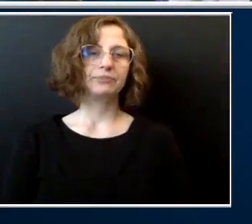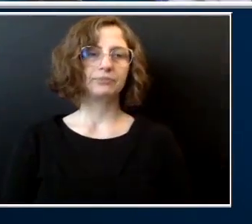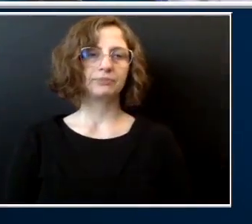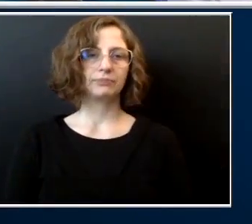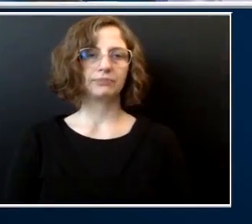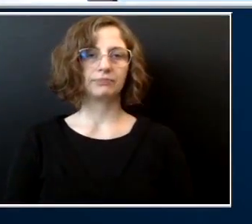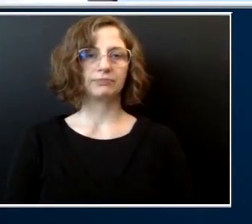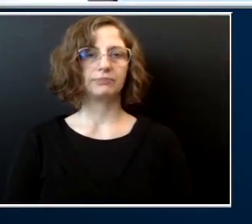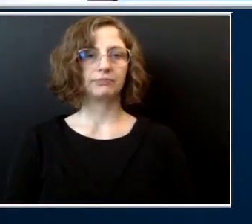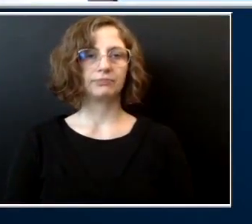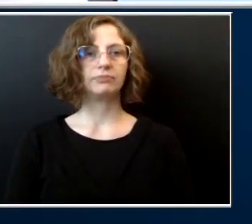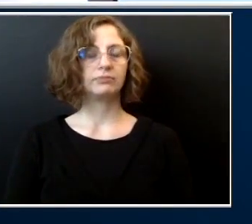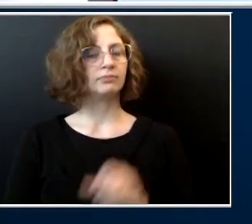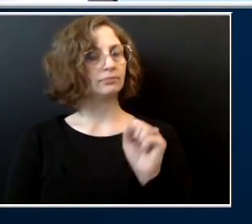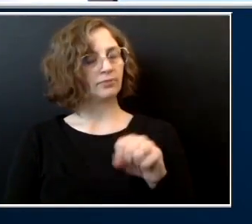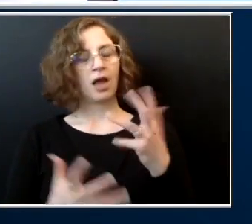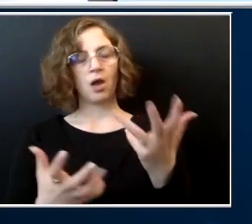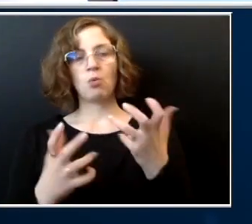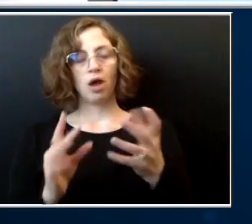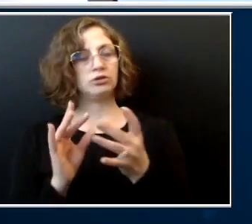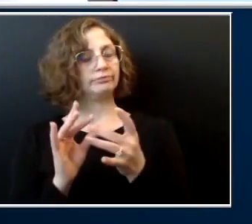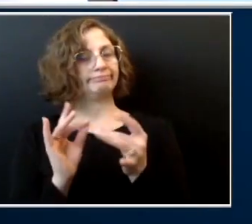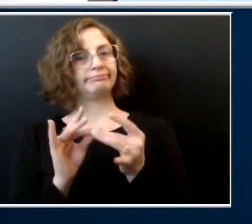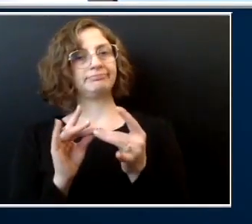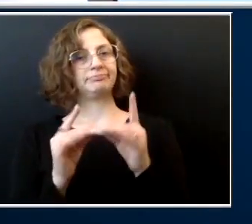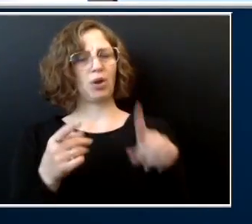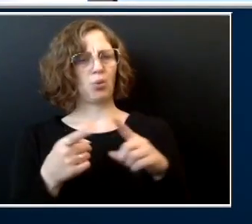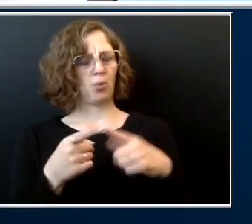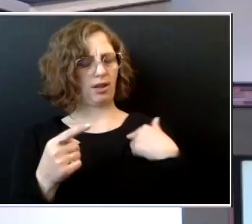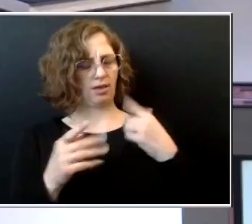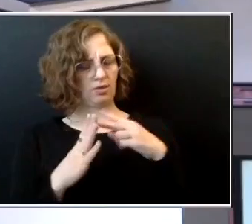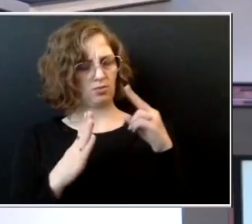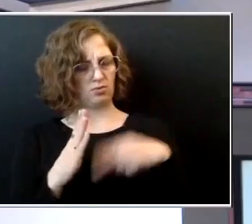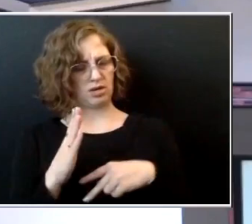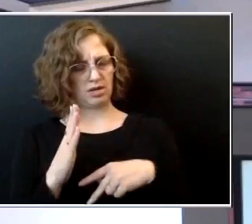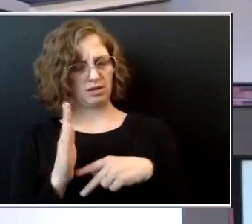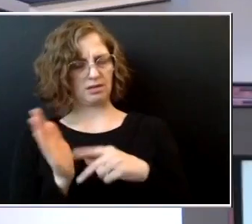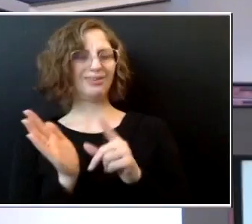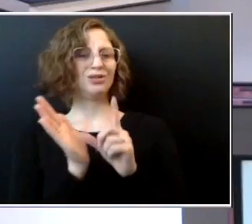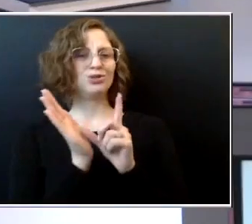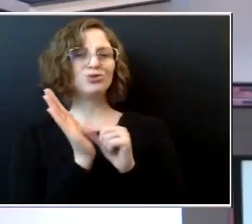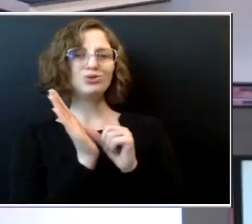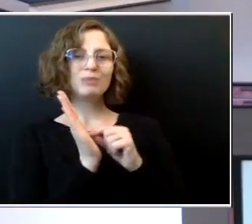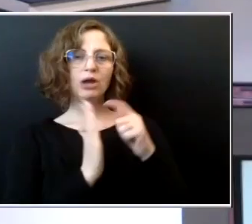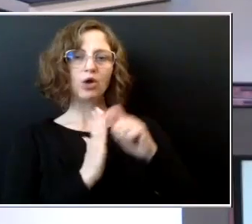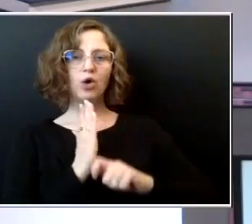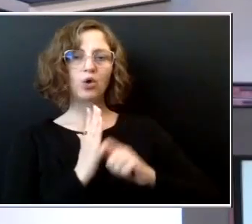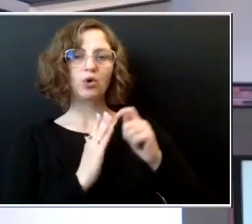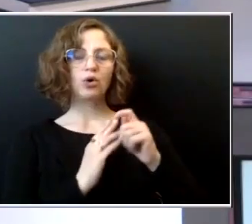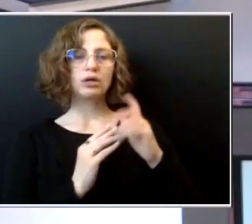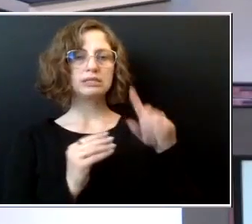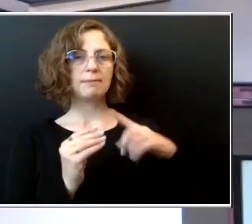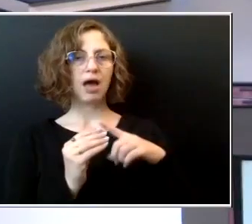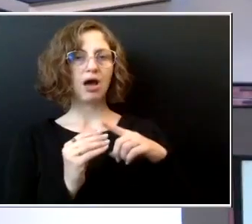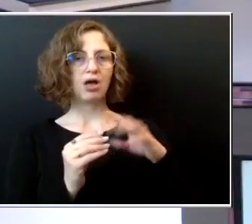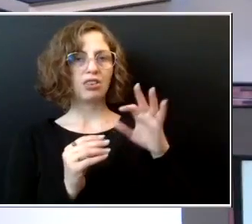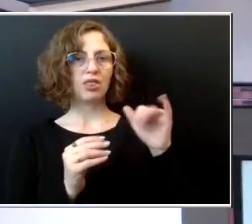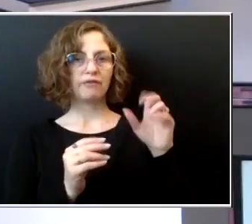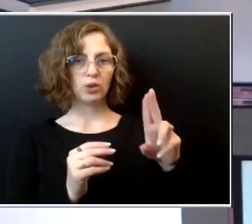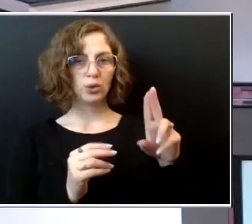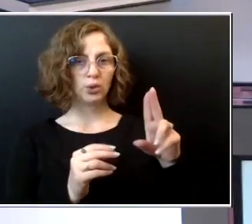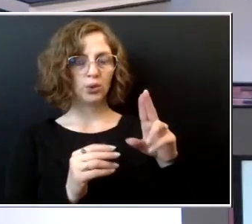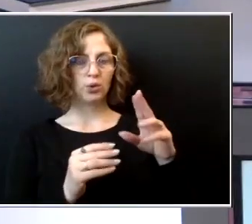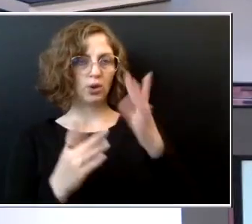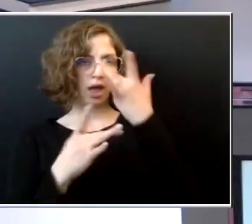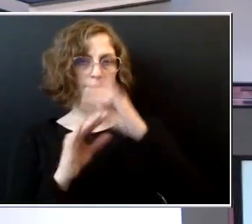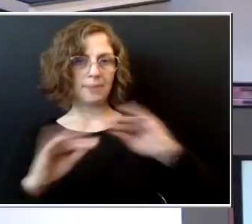out loud, when I would read the newspaper articles about the influenza pandemic of the 1800s and the amount of